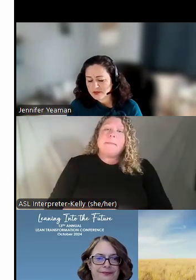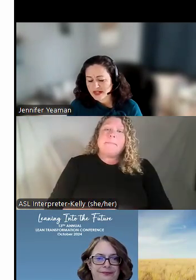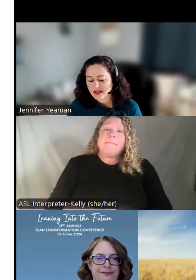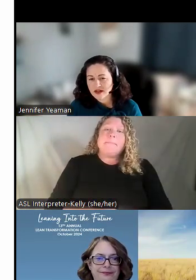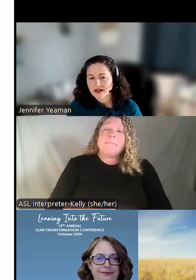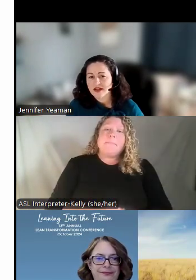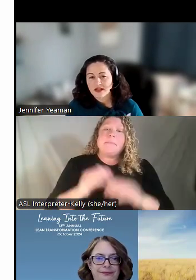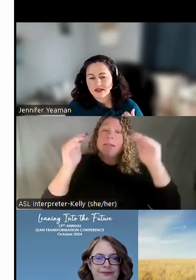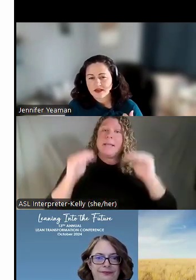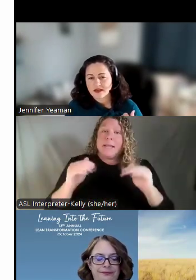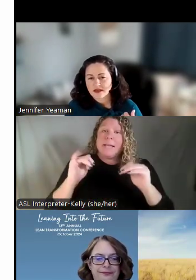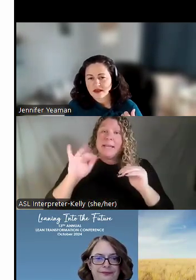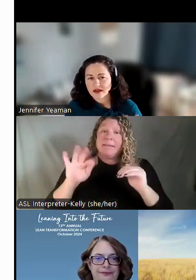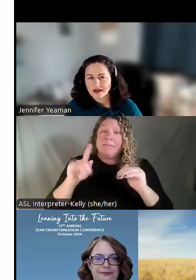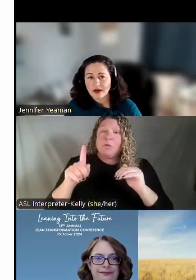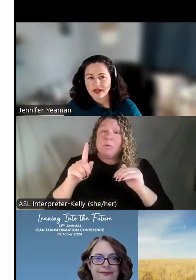committing,